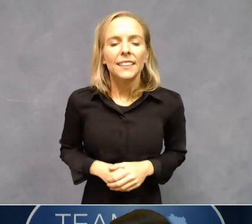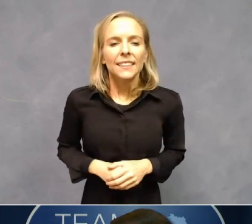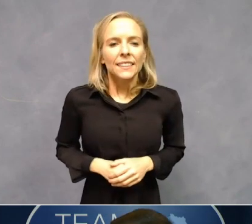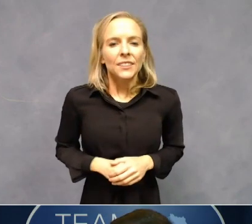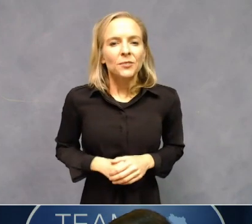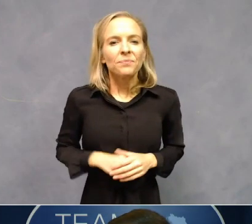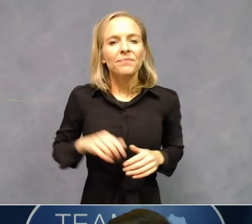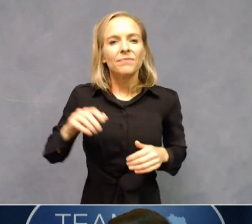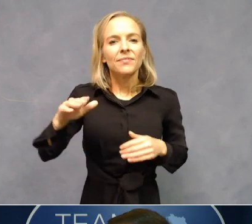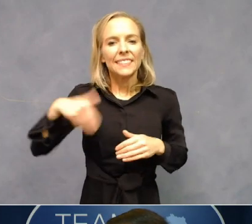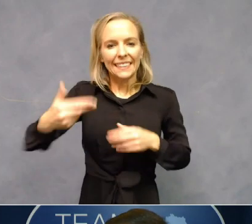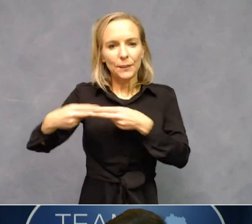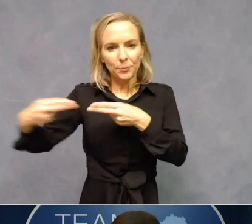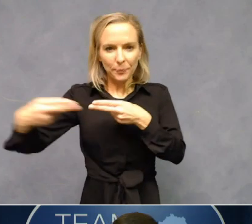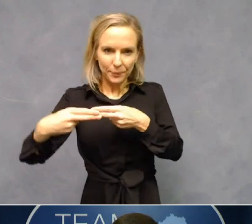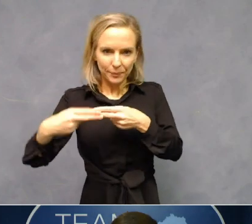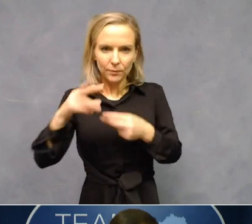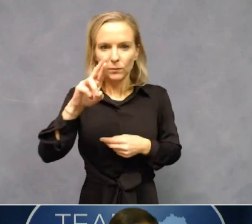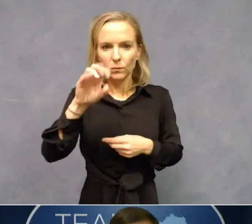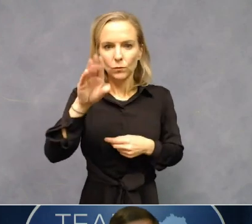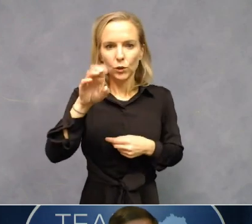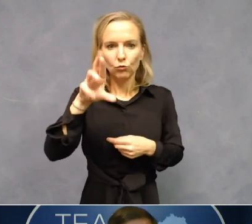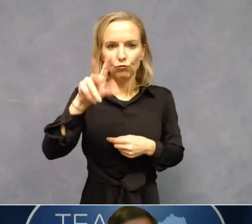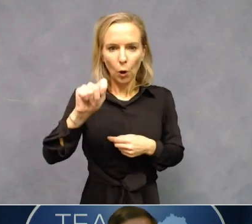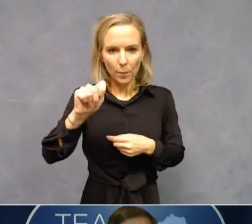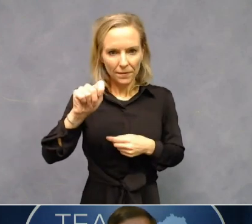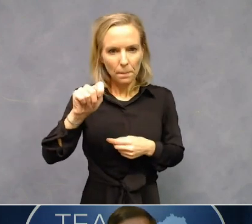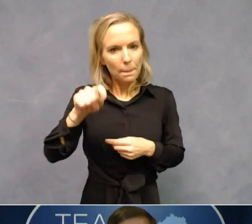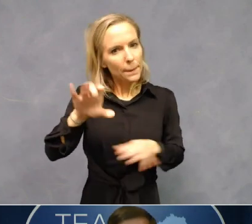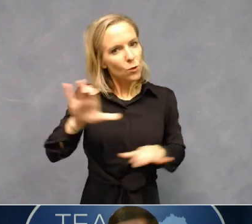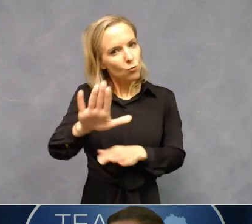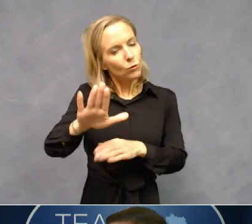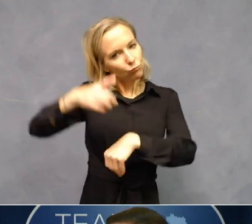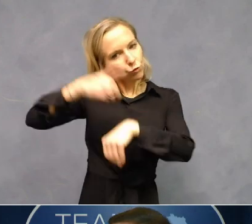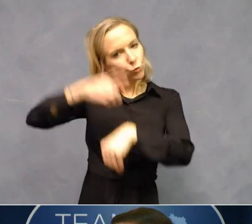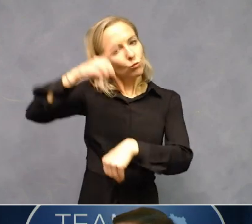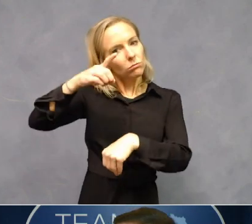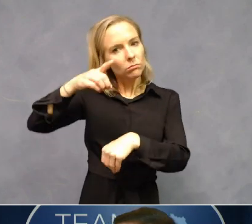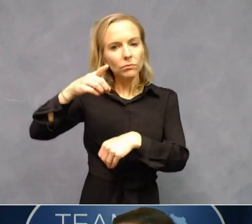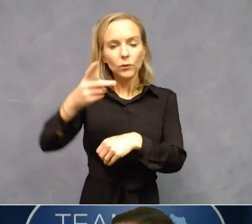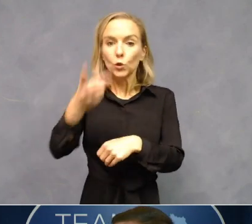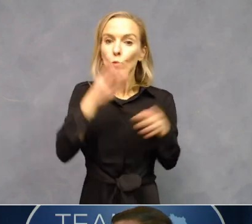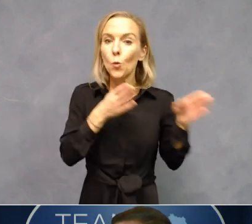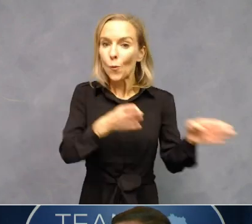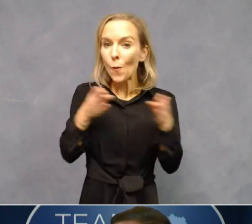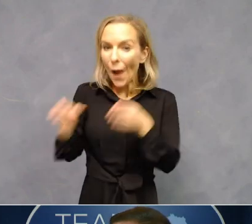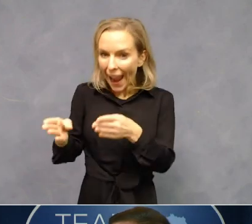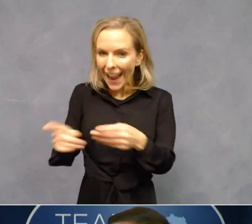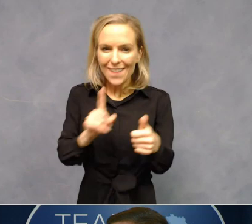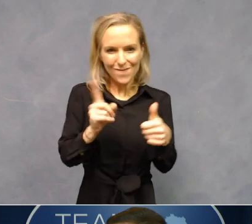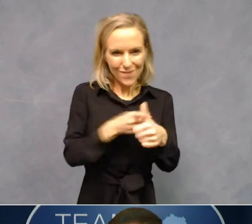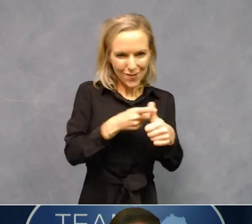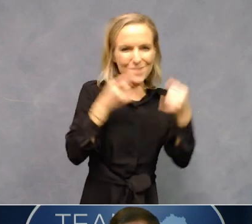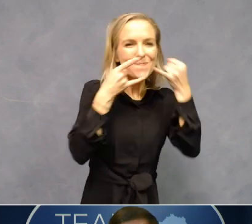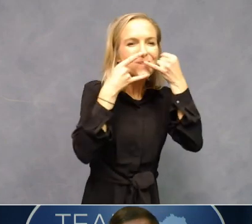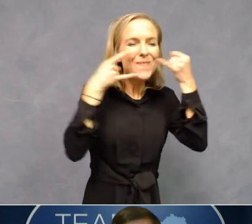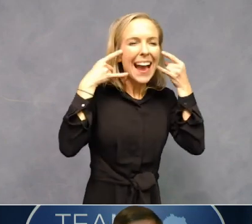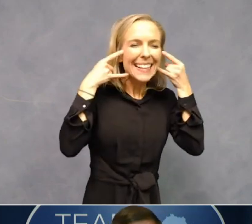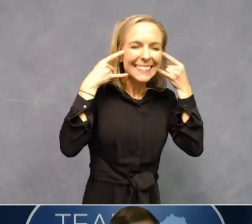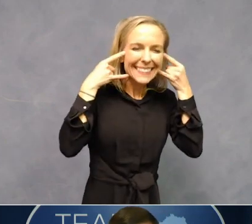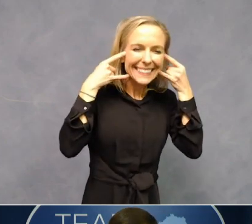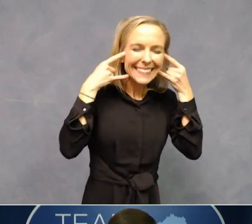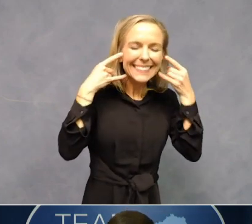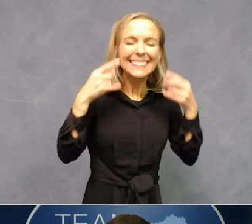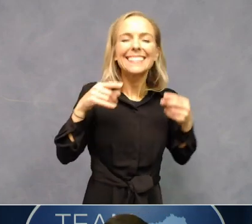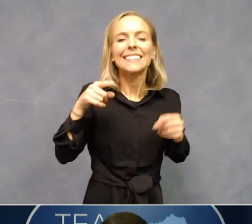piece is Robert, who is doing his duty in two ways. Number one, he's wearing a mask, and number two, he's